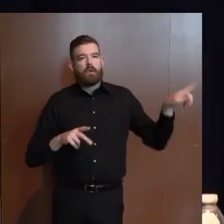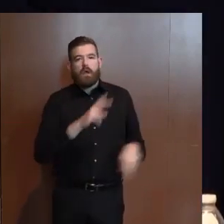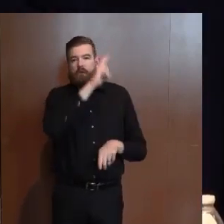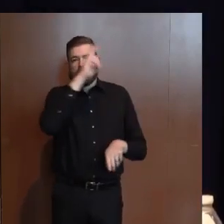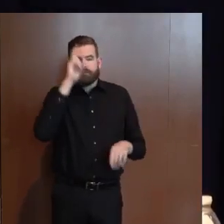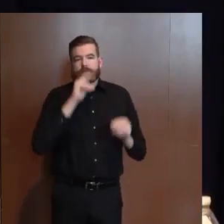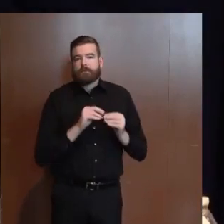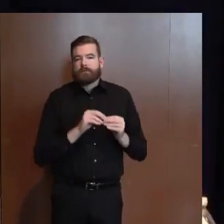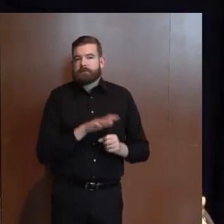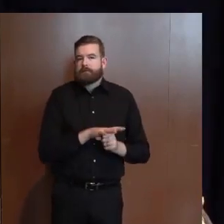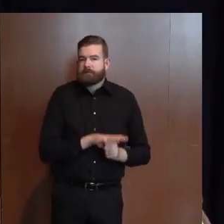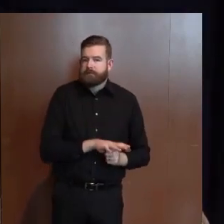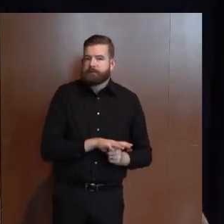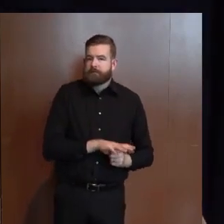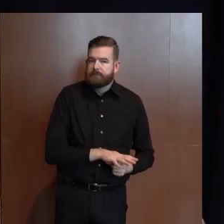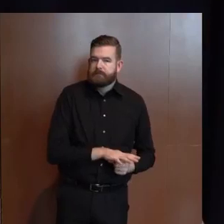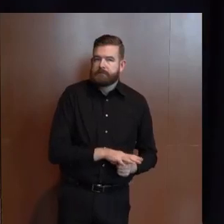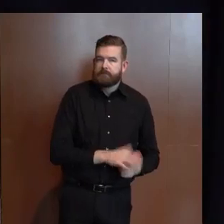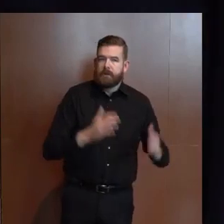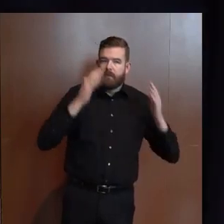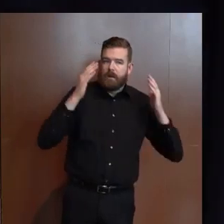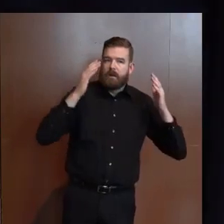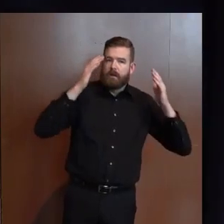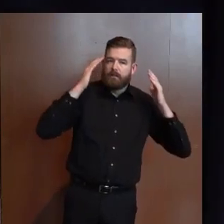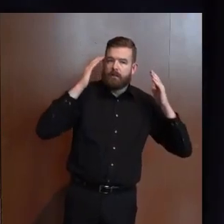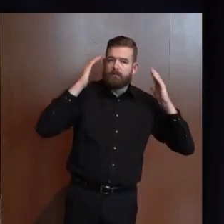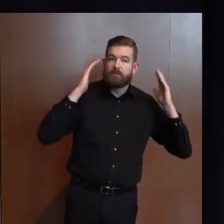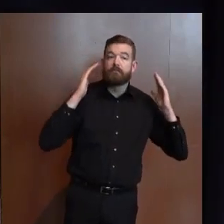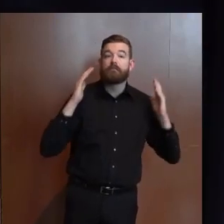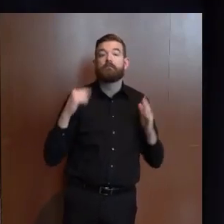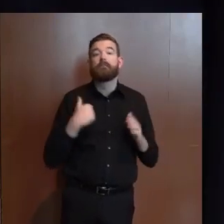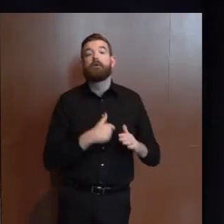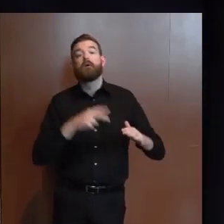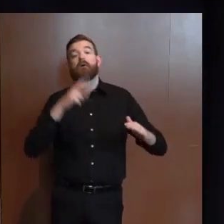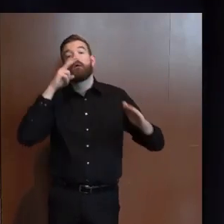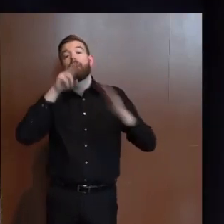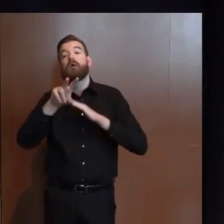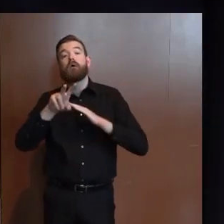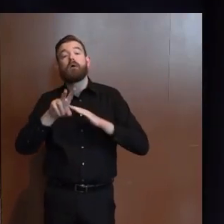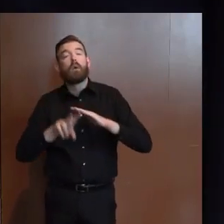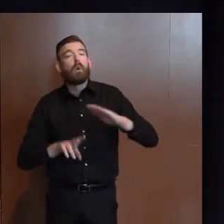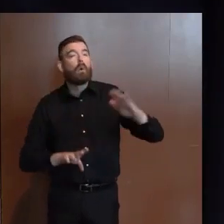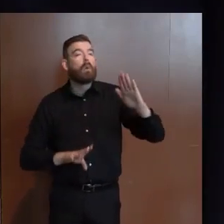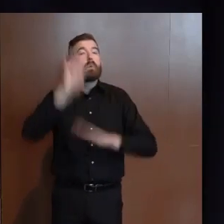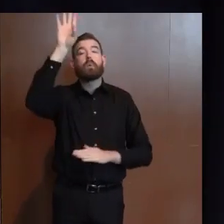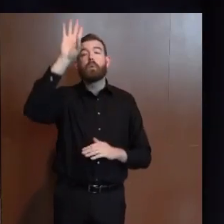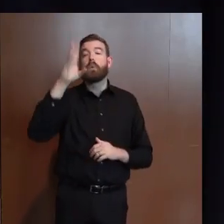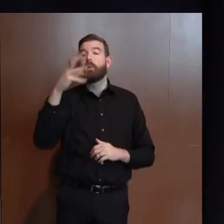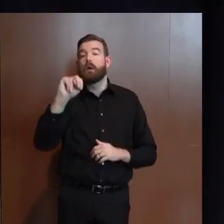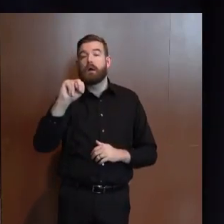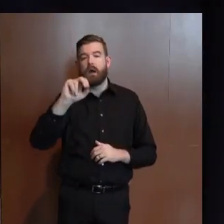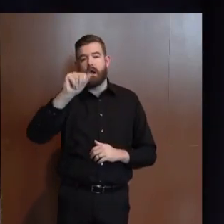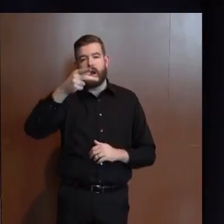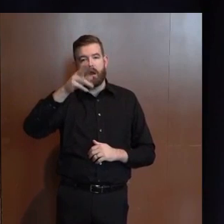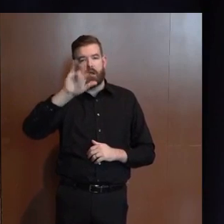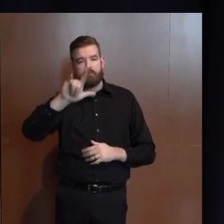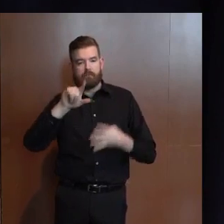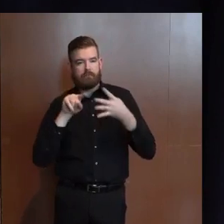statewide surge during the second week of April. And as we broke the predictions down by region, we predicted that critical